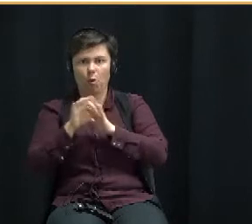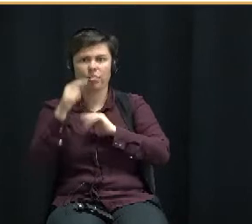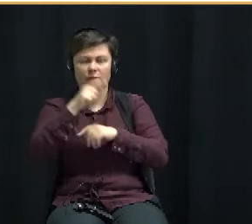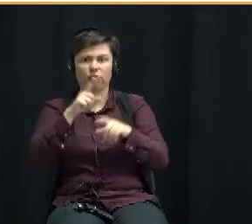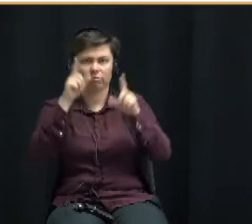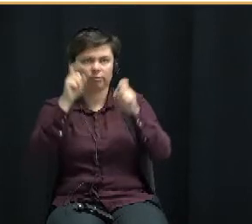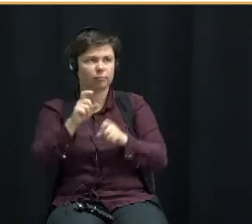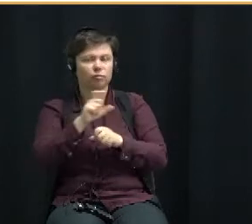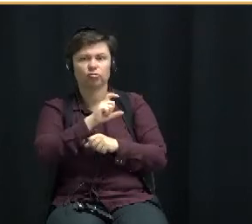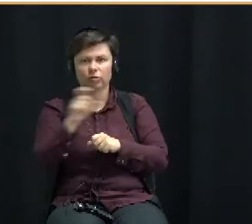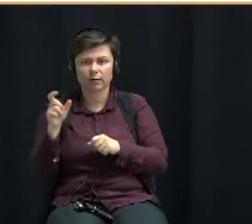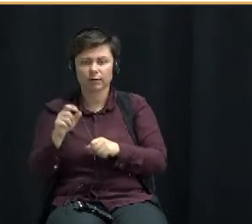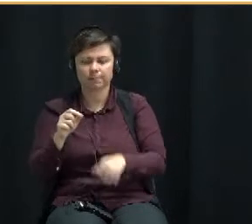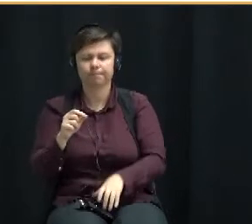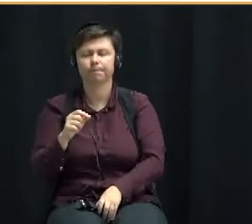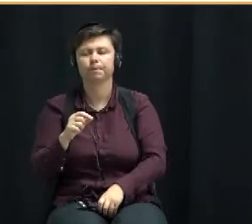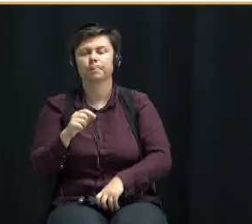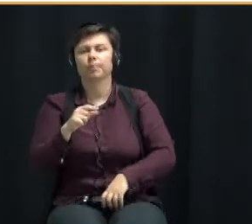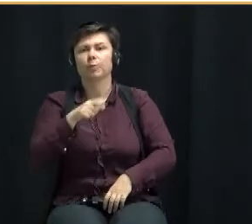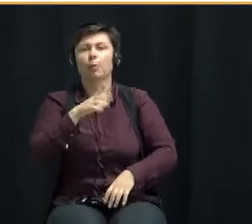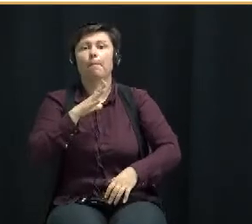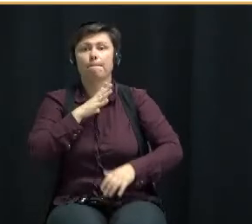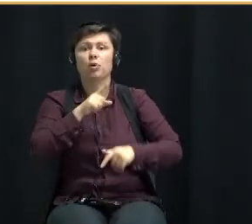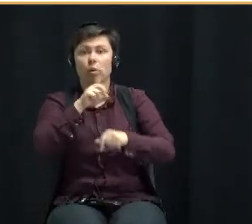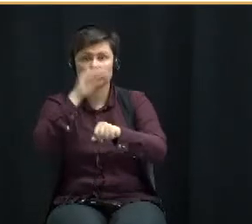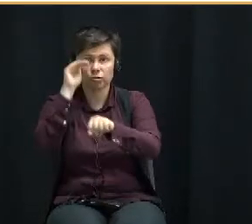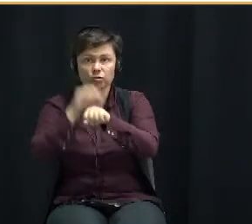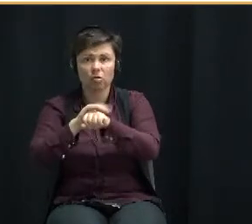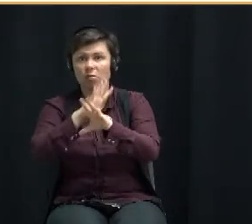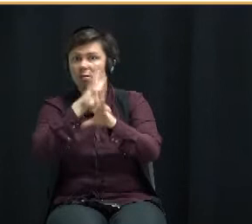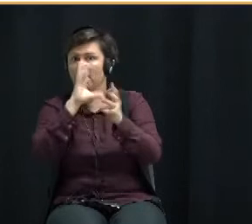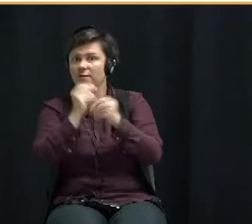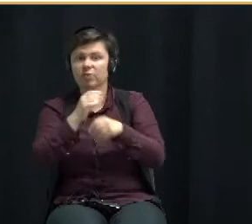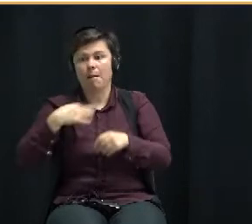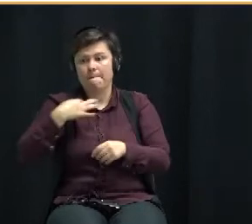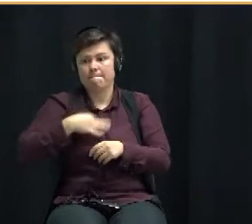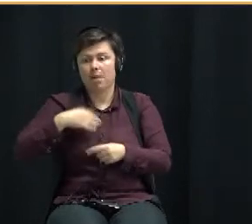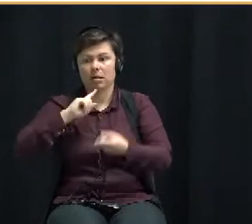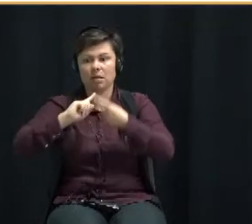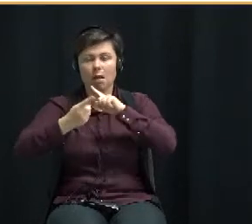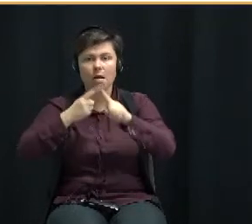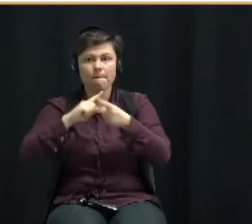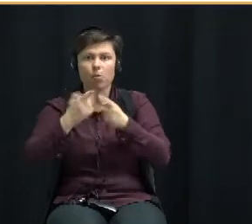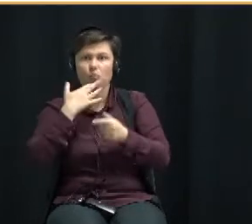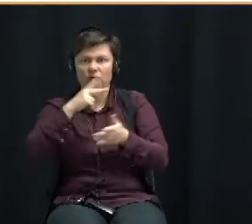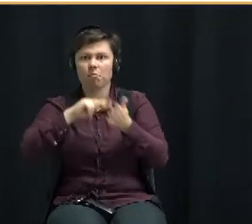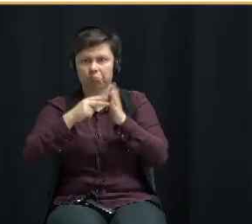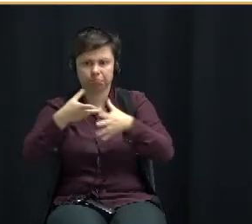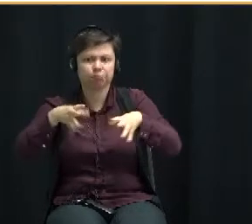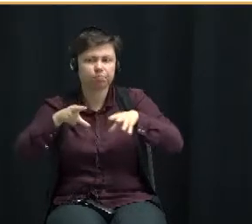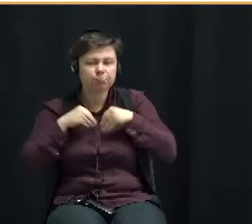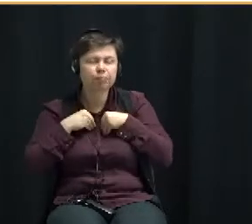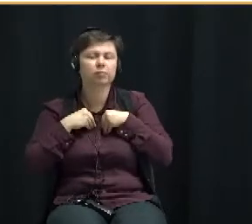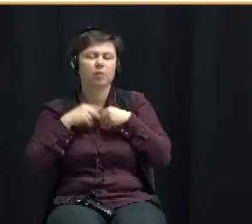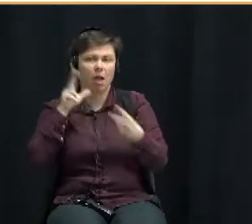across all political parties, they all agree on this strategy. And I will talk a little bit more about why